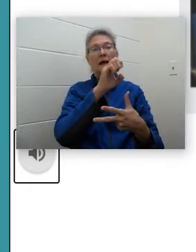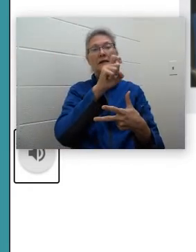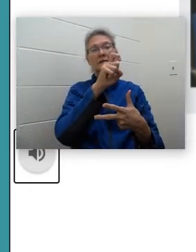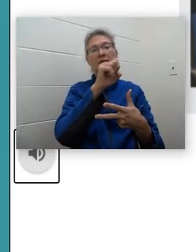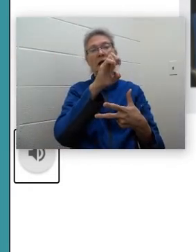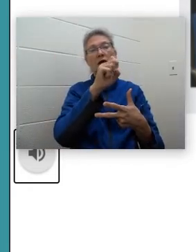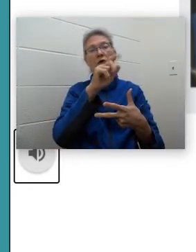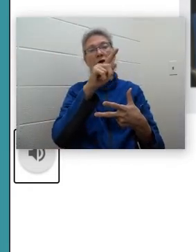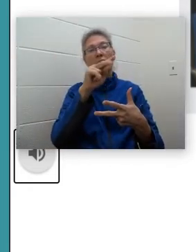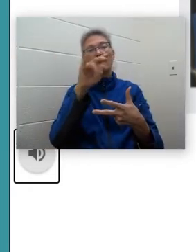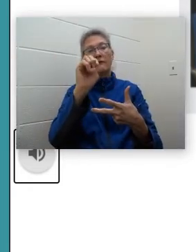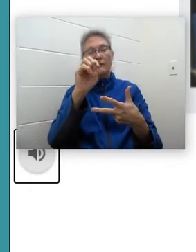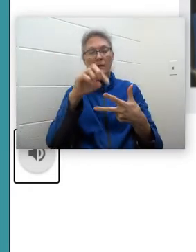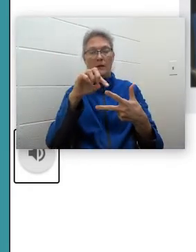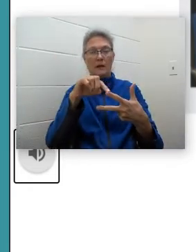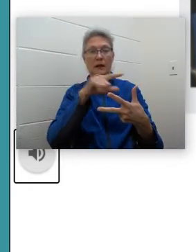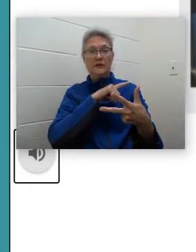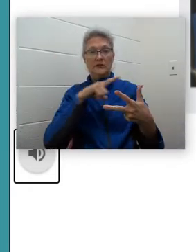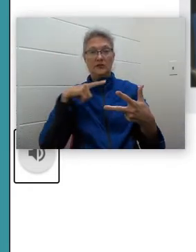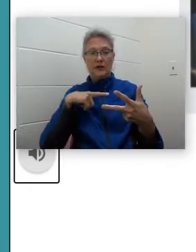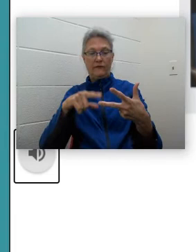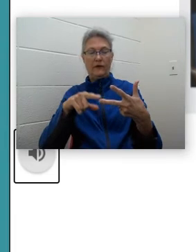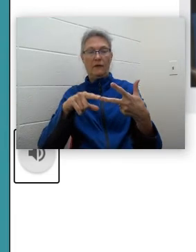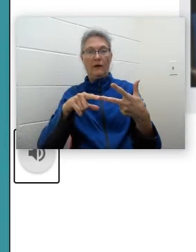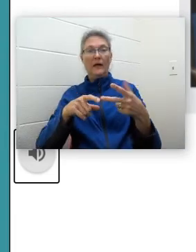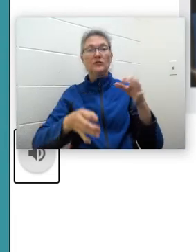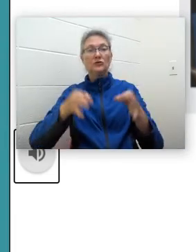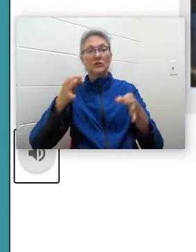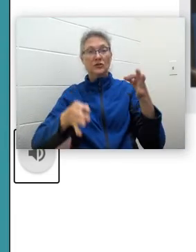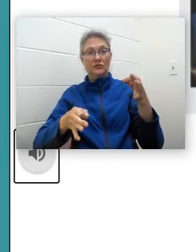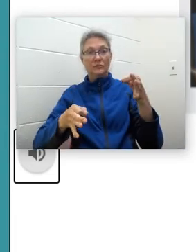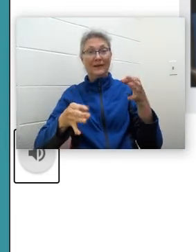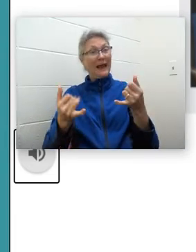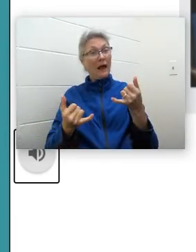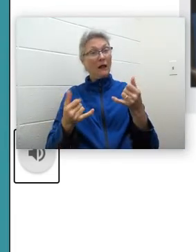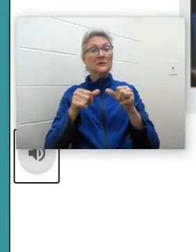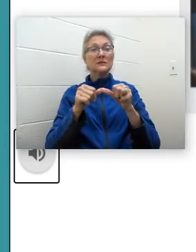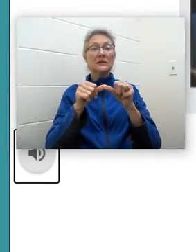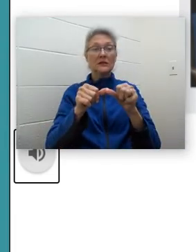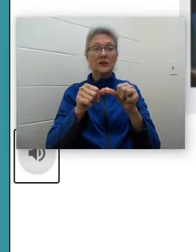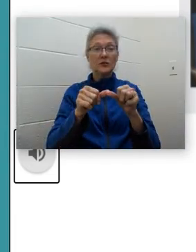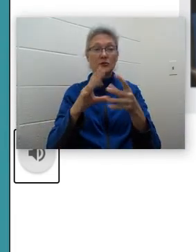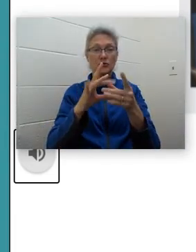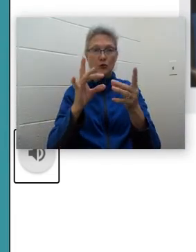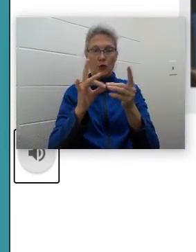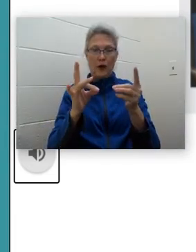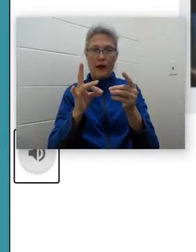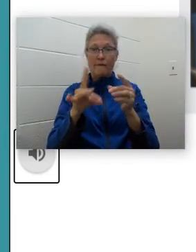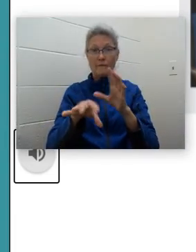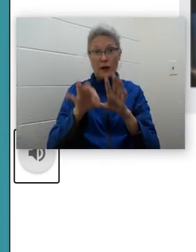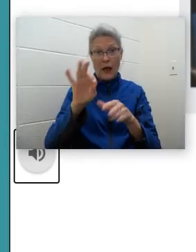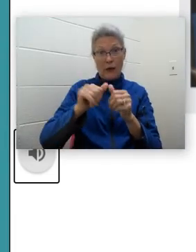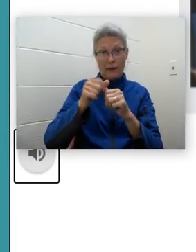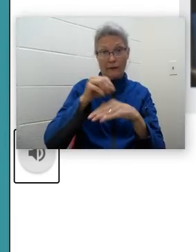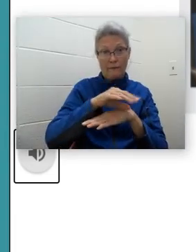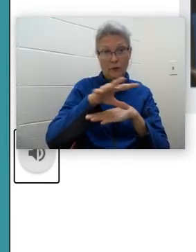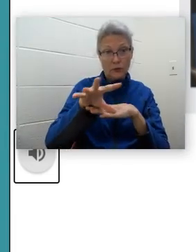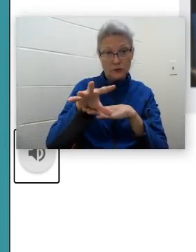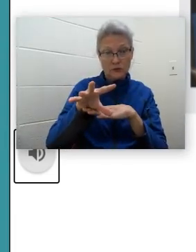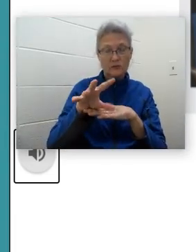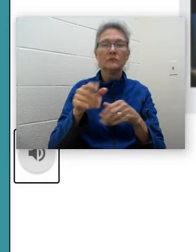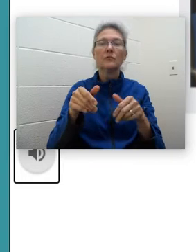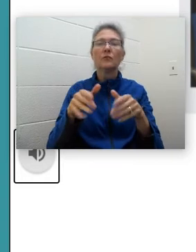and judicial branch. Now, let's continue our text and find out how they influence the way we live.